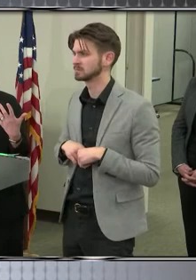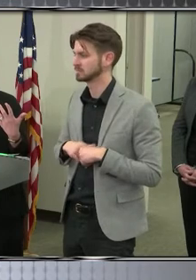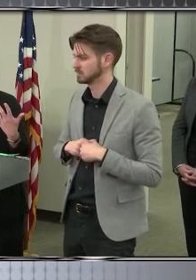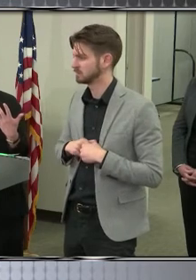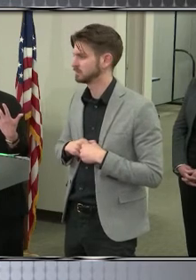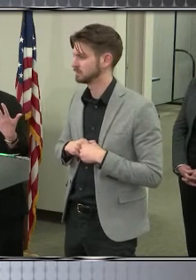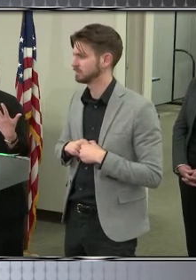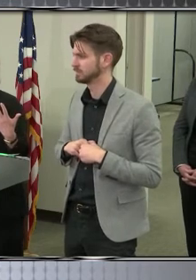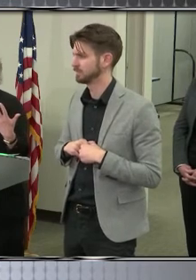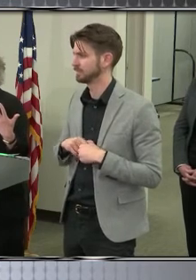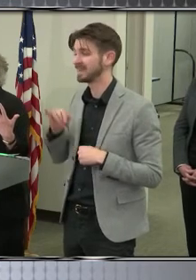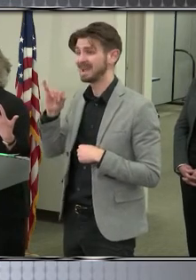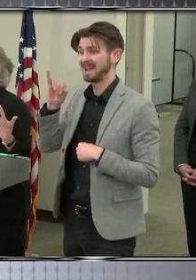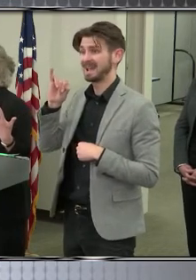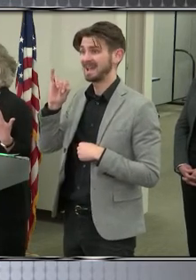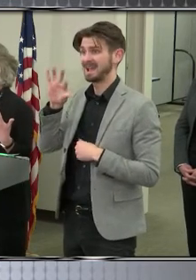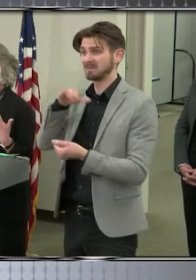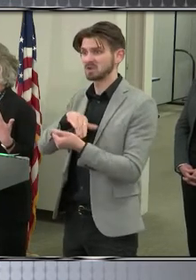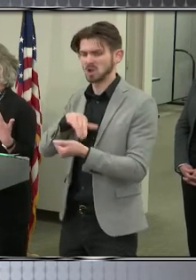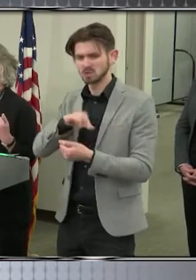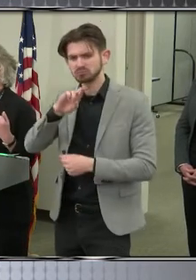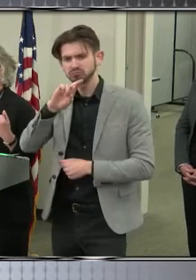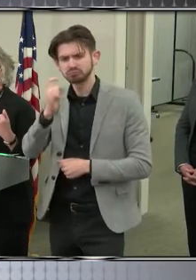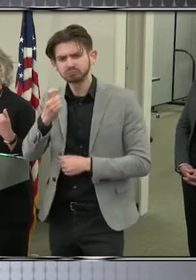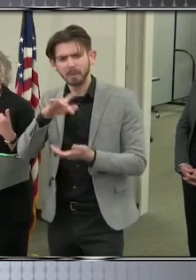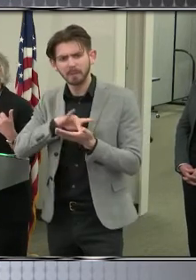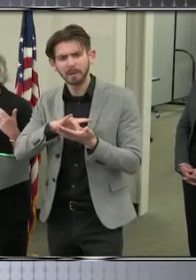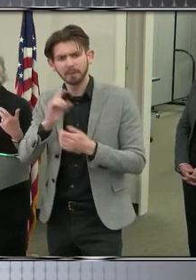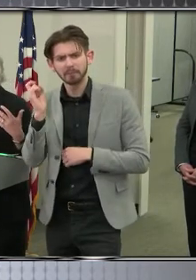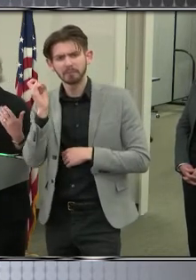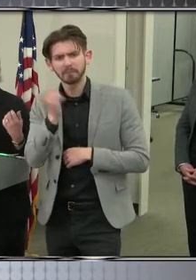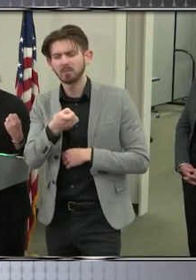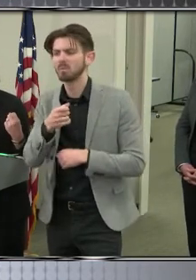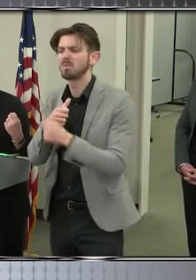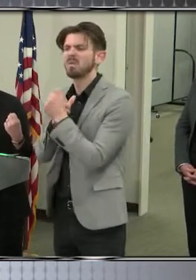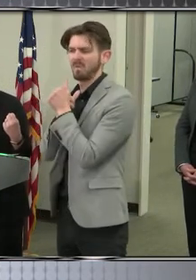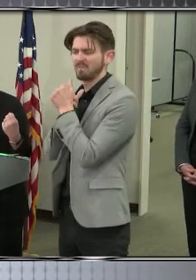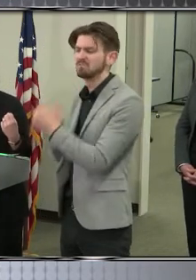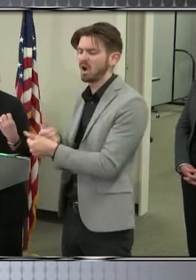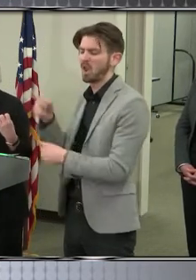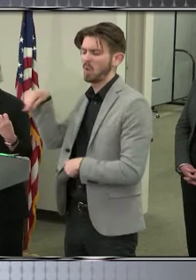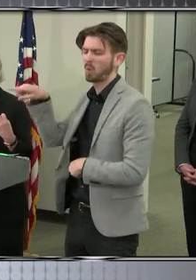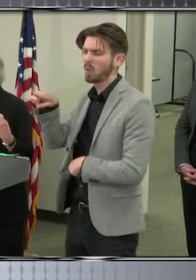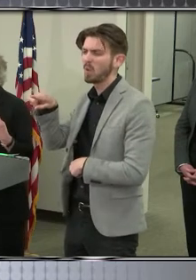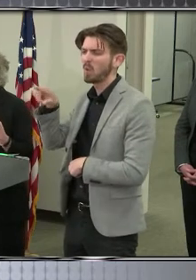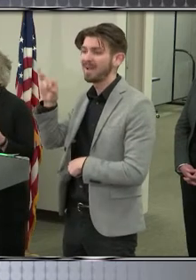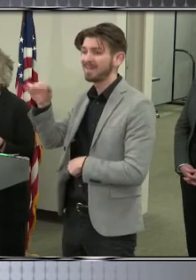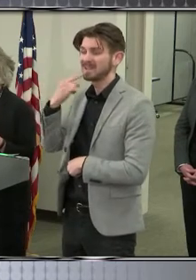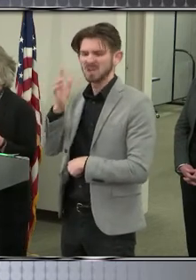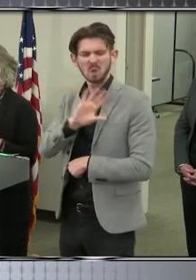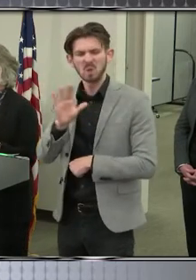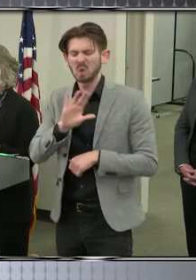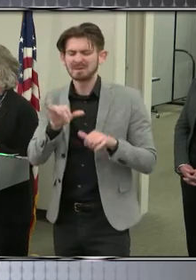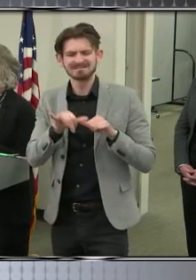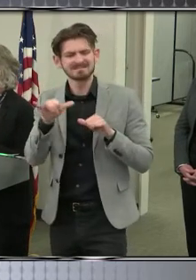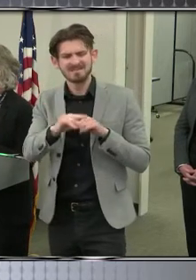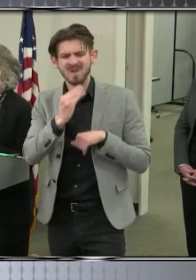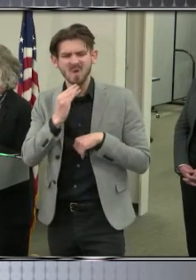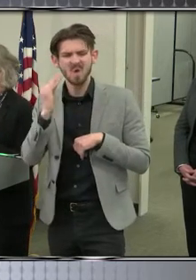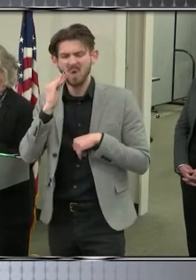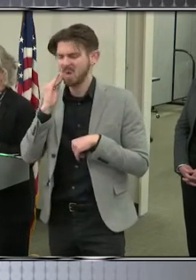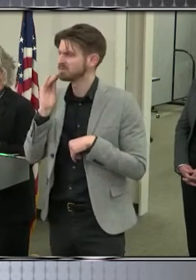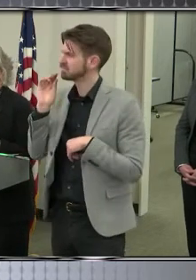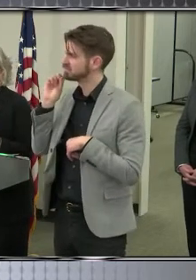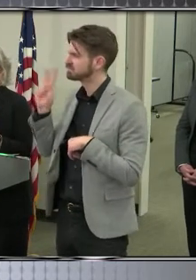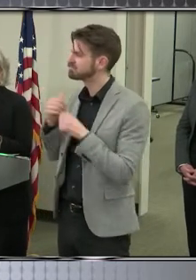advised to take certain medicines, that we do follow our physician's advice. And when we're advised to stay home, that we do so. Because we are